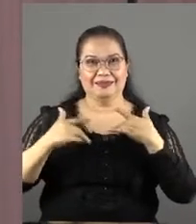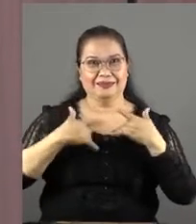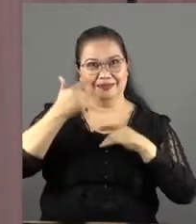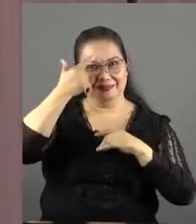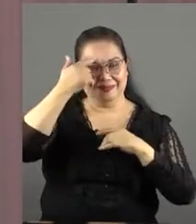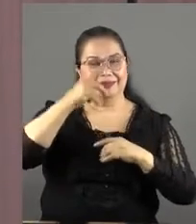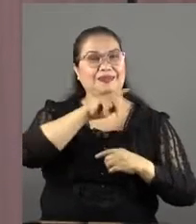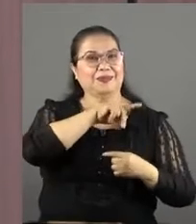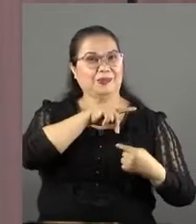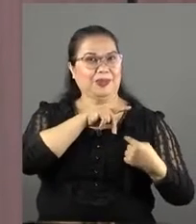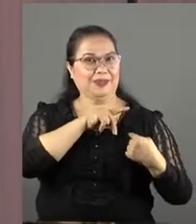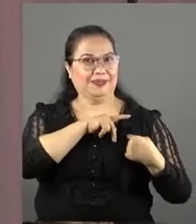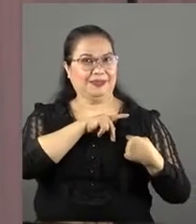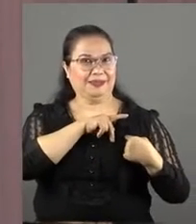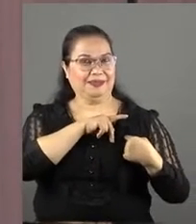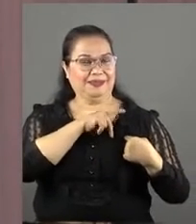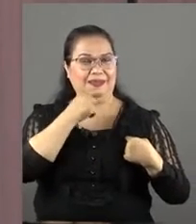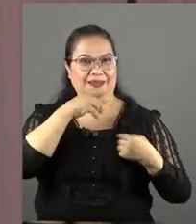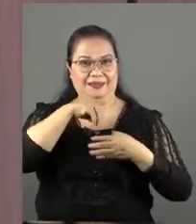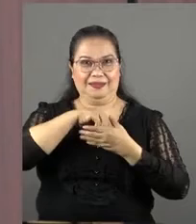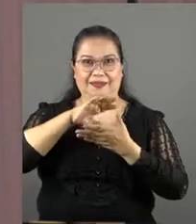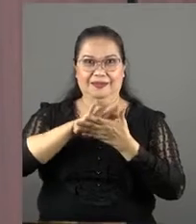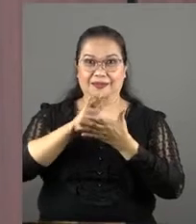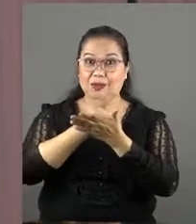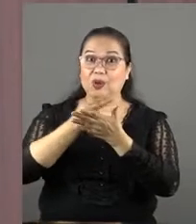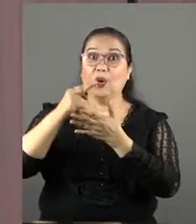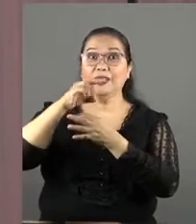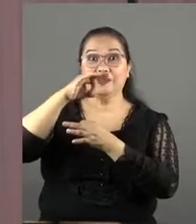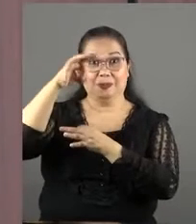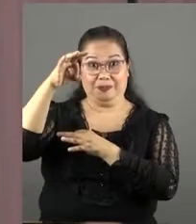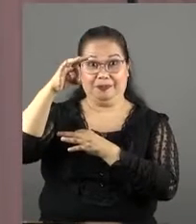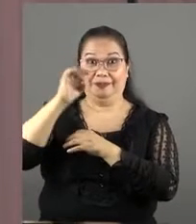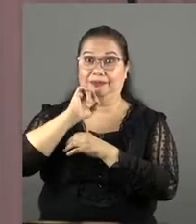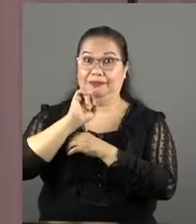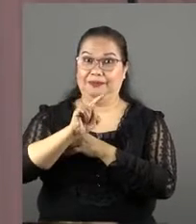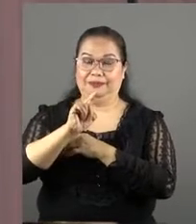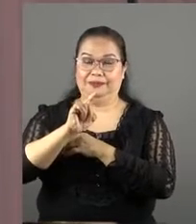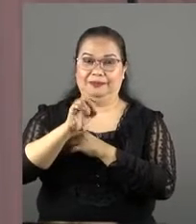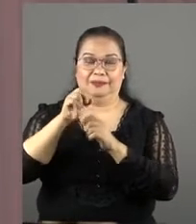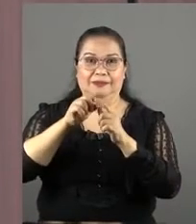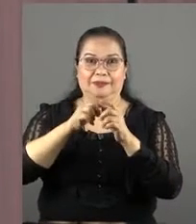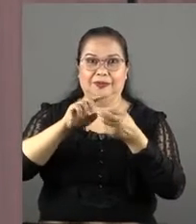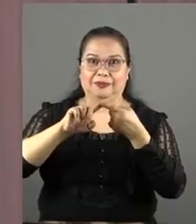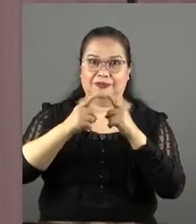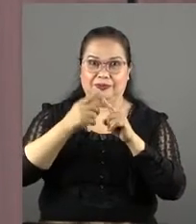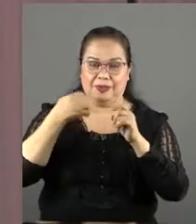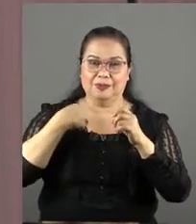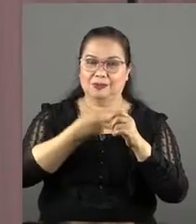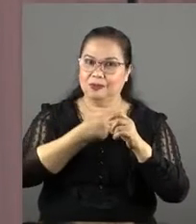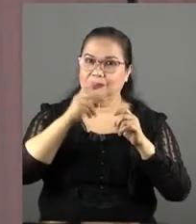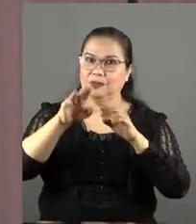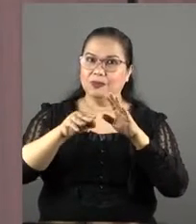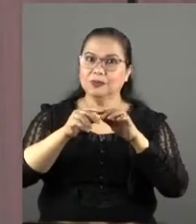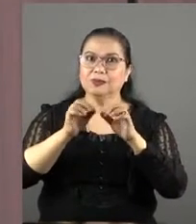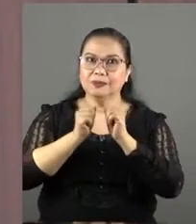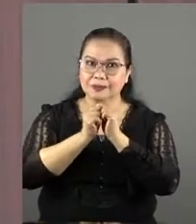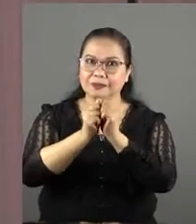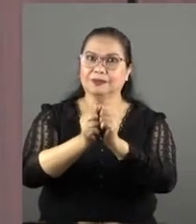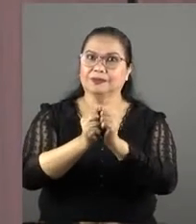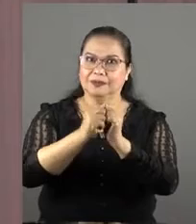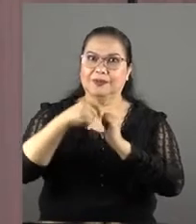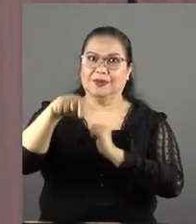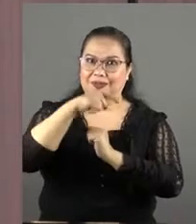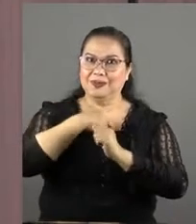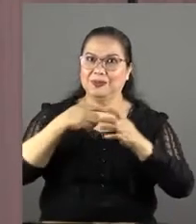a person inside you called the Holy Spirit. Friends, it makes our Christian walk what God meant it to be when we